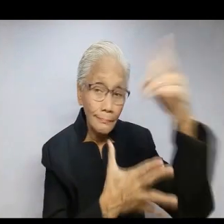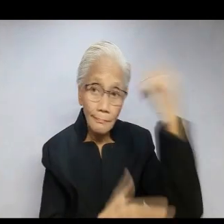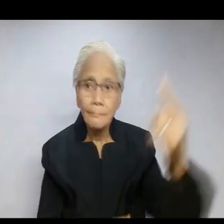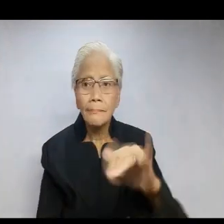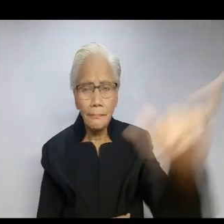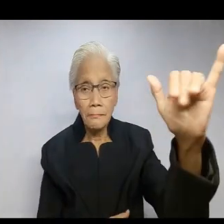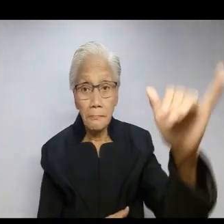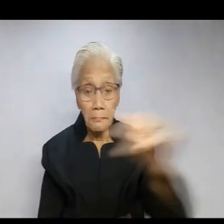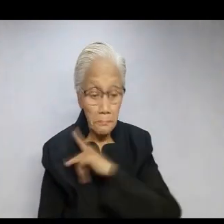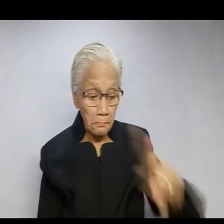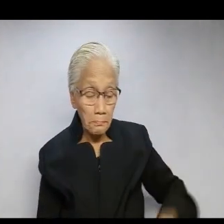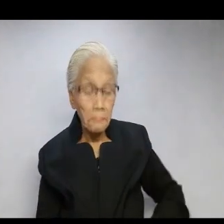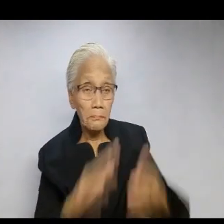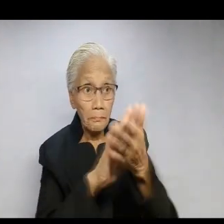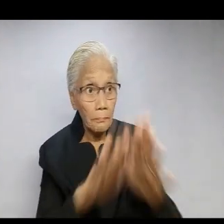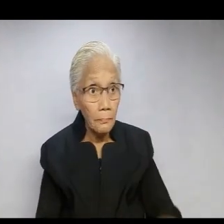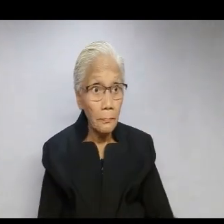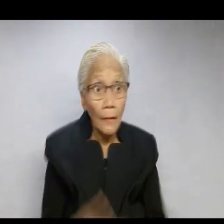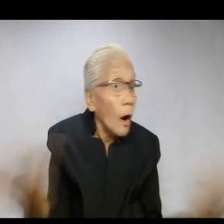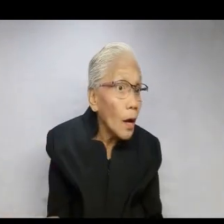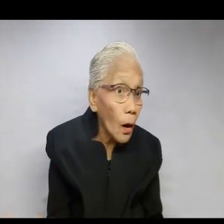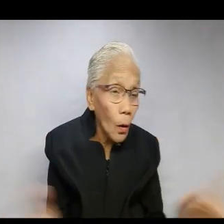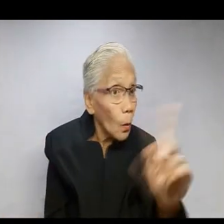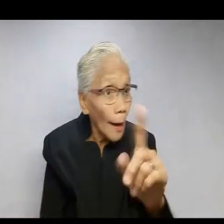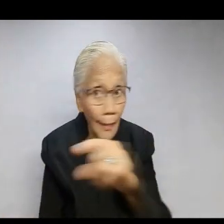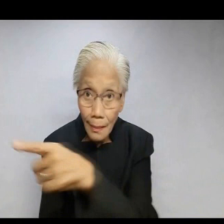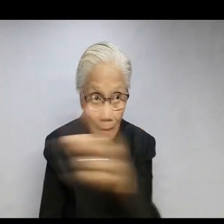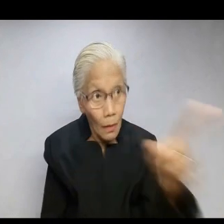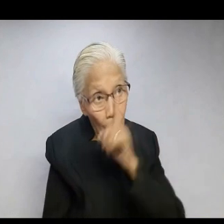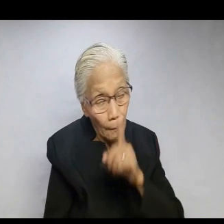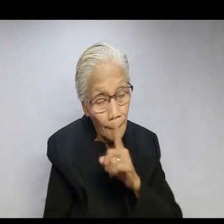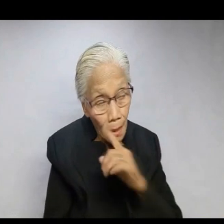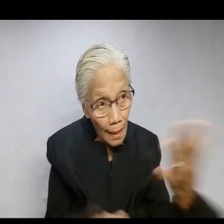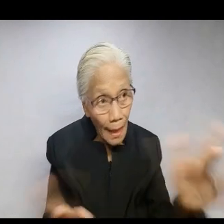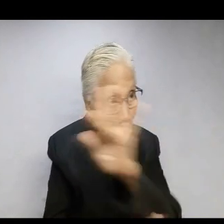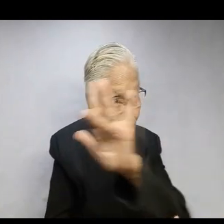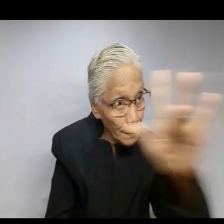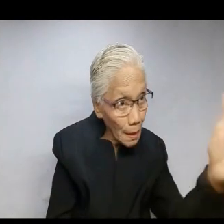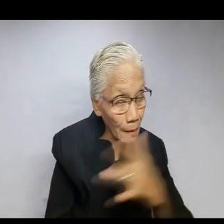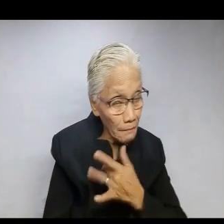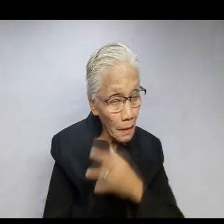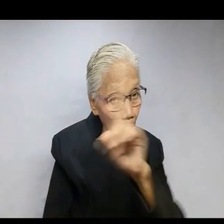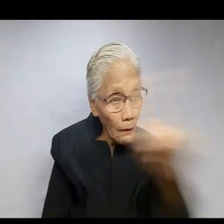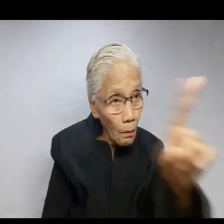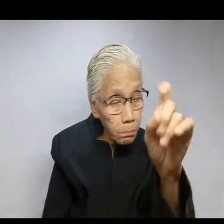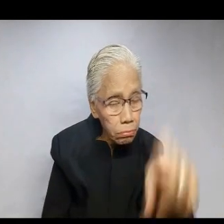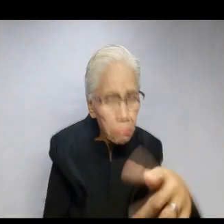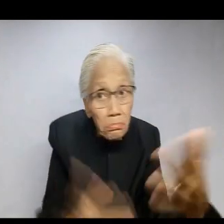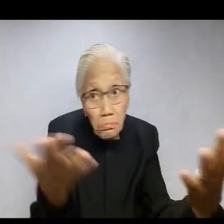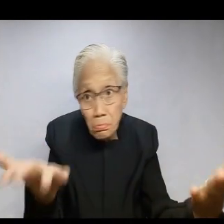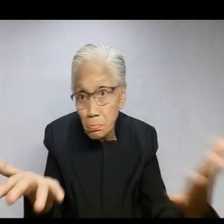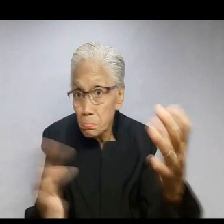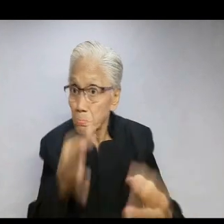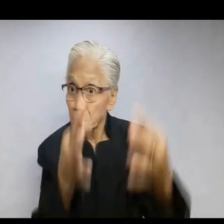Hero, Father Forever, Prince of Peace." O ano, lonely ka pa rin? Empty pa rin ba